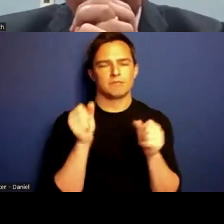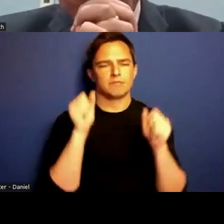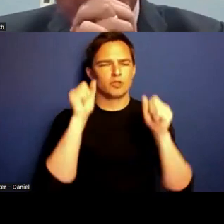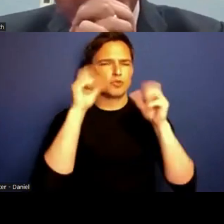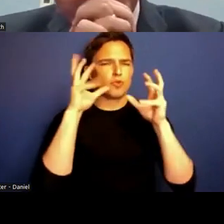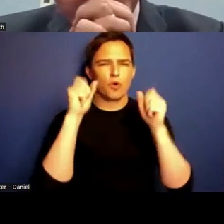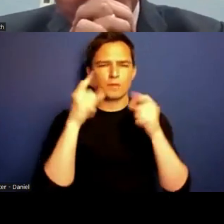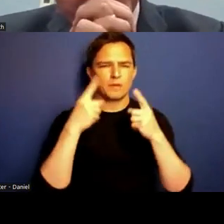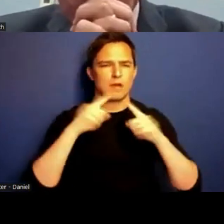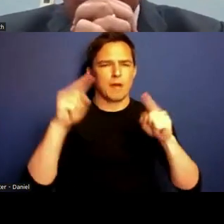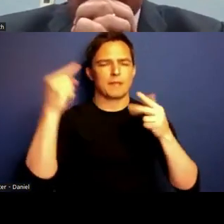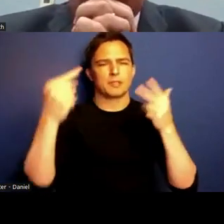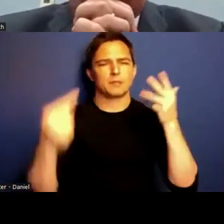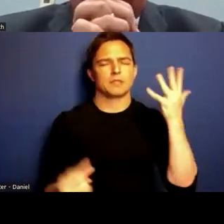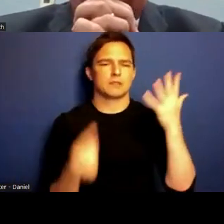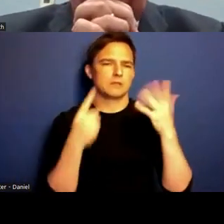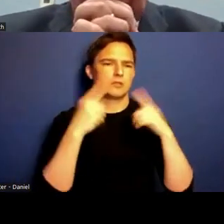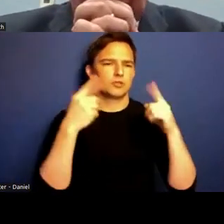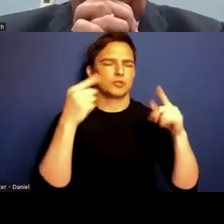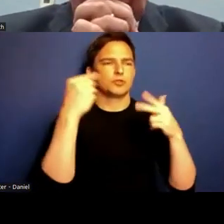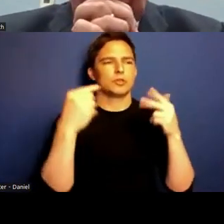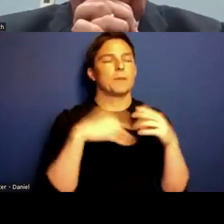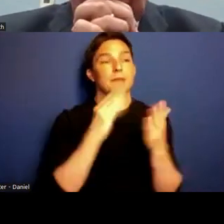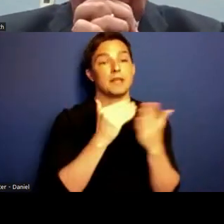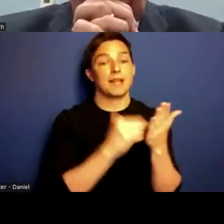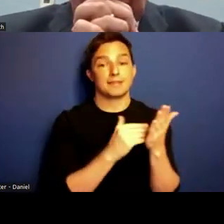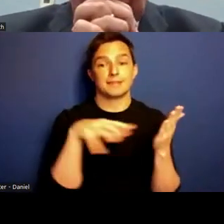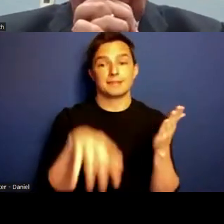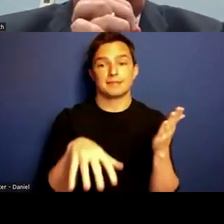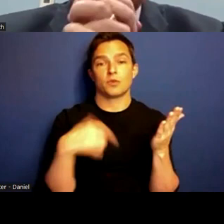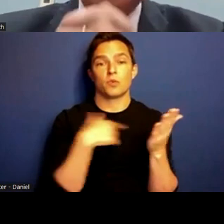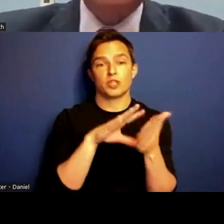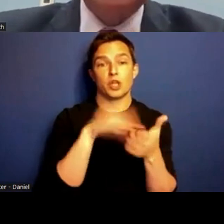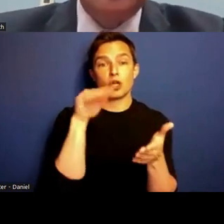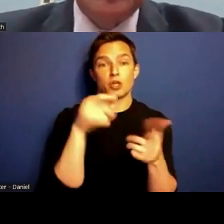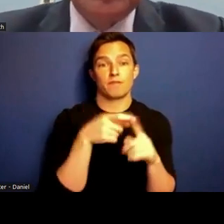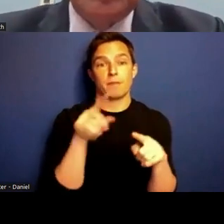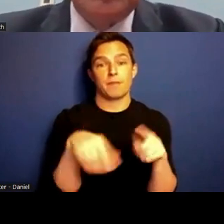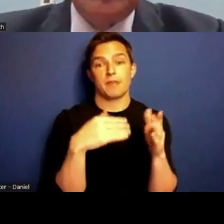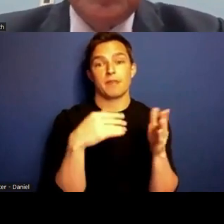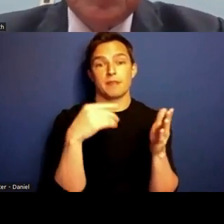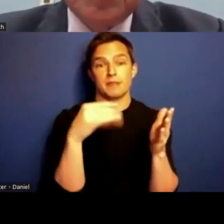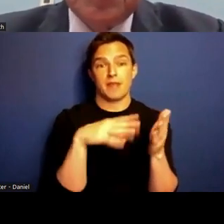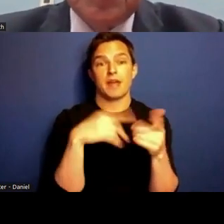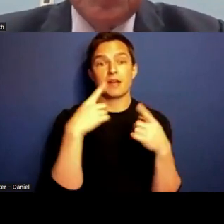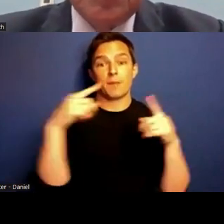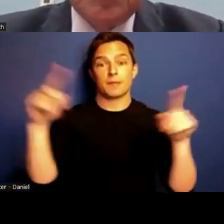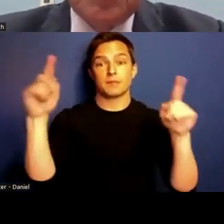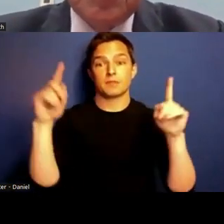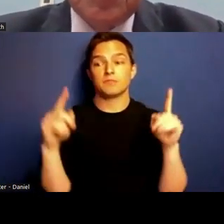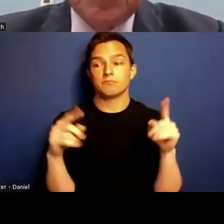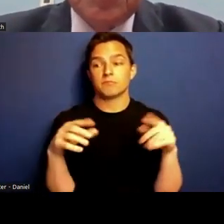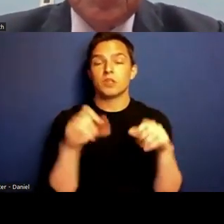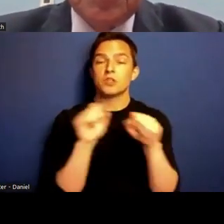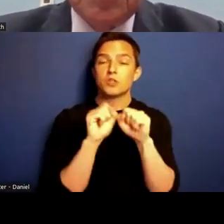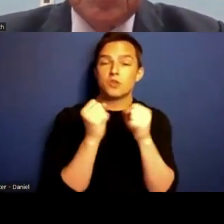extraordinary accomplishments. And the lesson I think that we should learn from that is that social